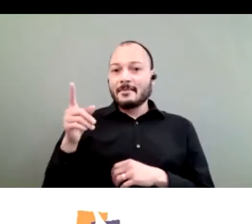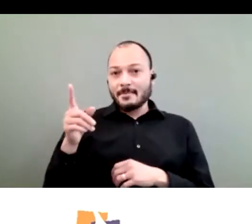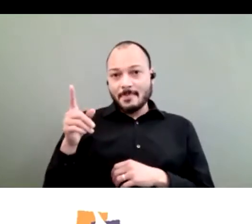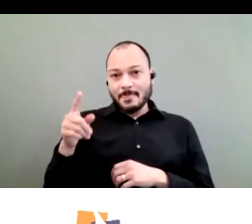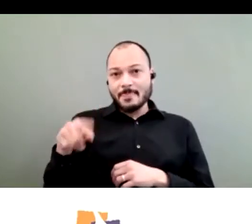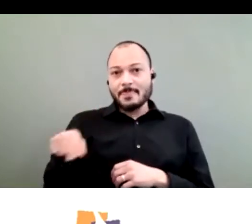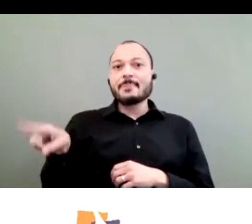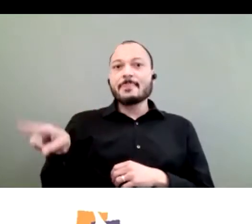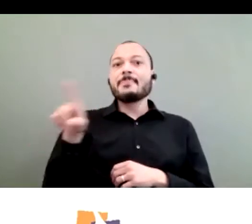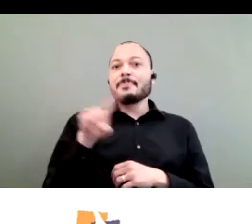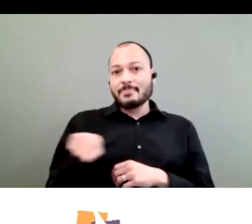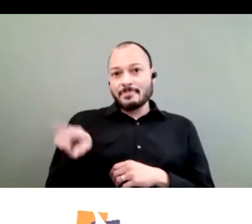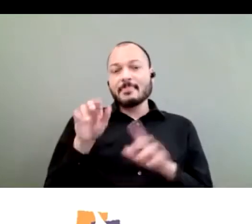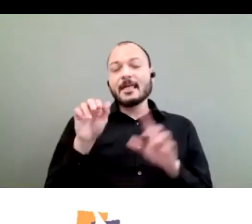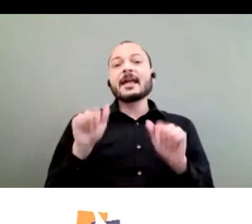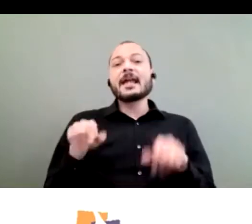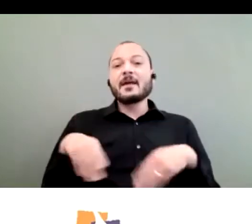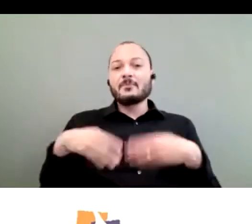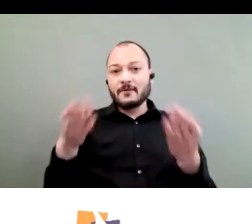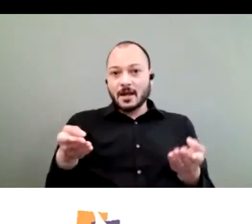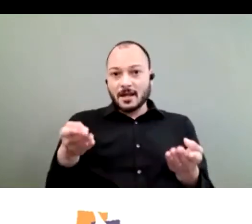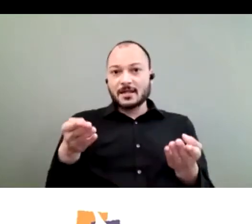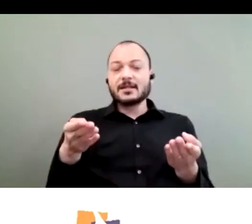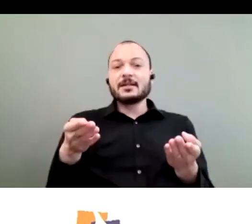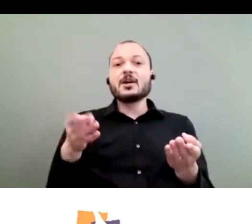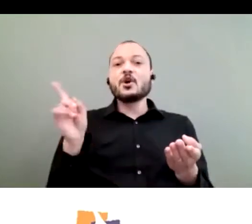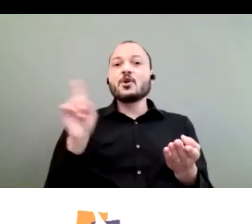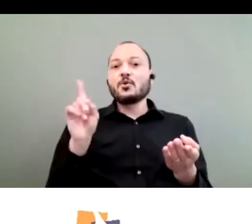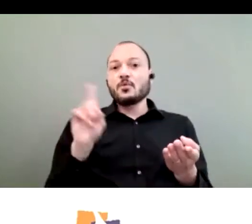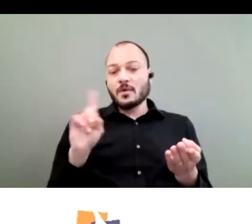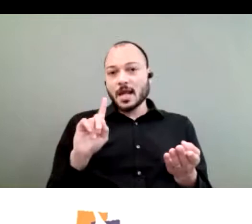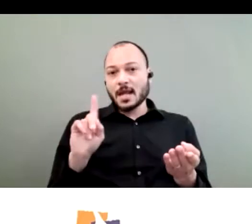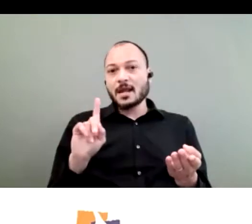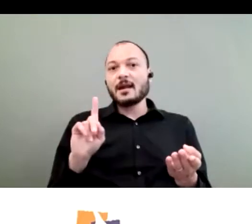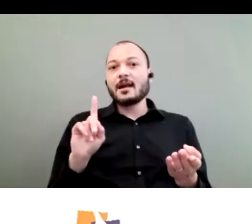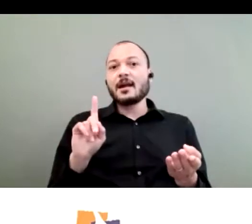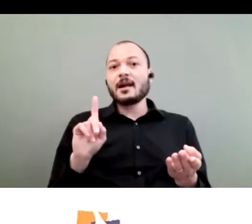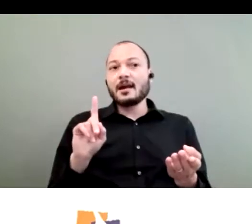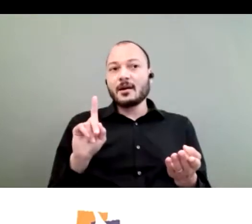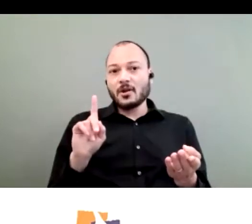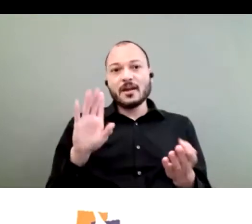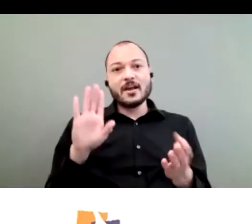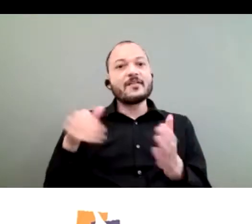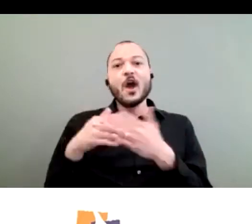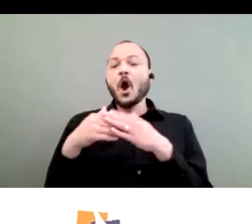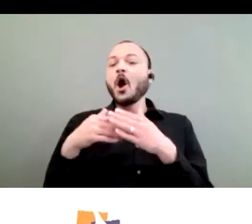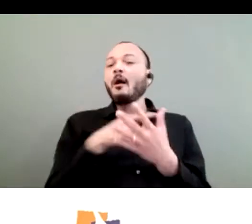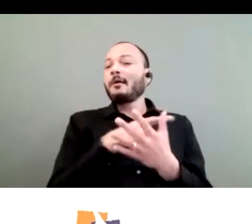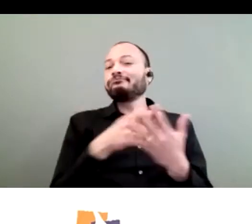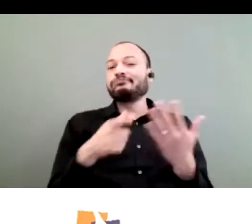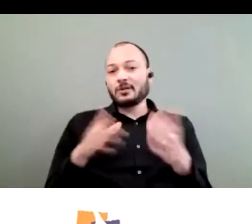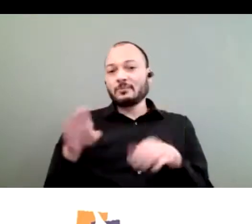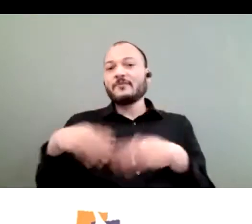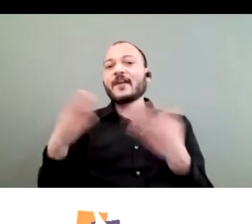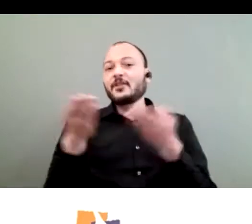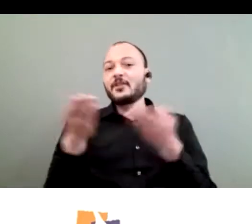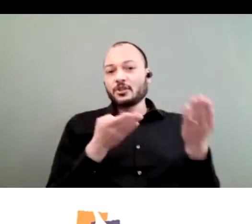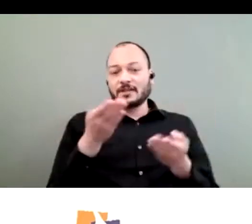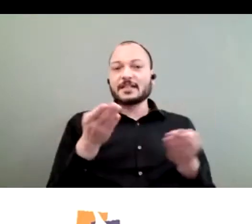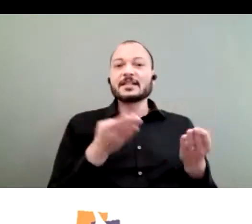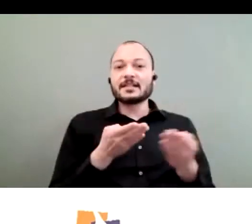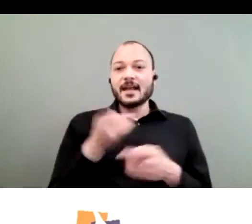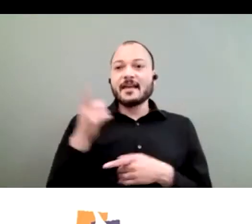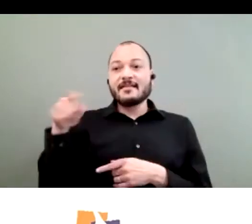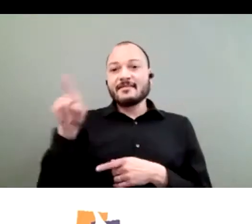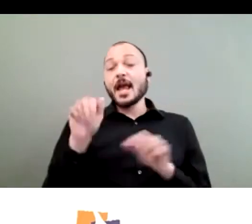they can provide where there are, they all provide these services, and they can provide where these